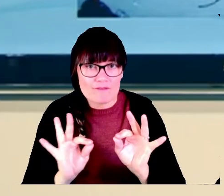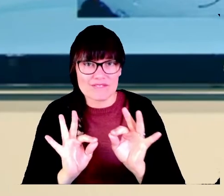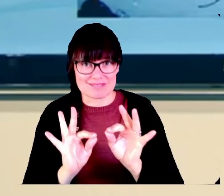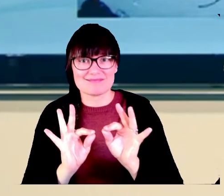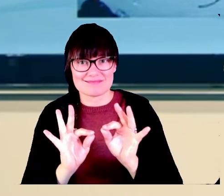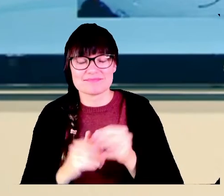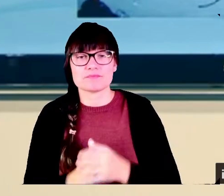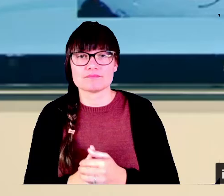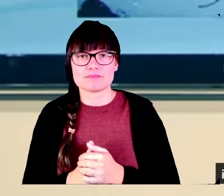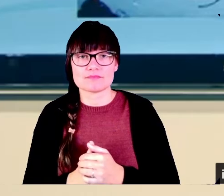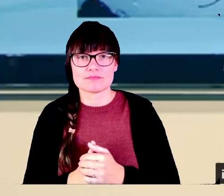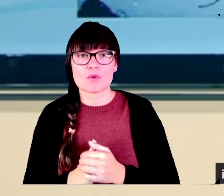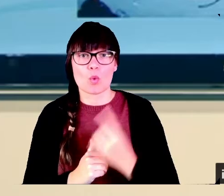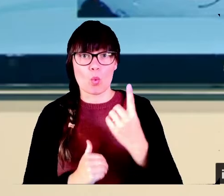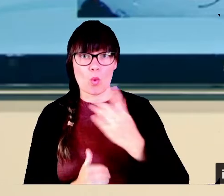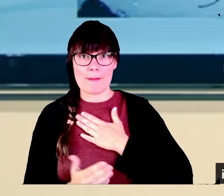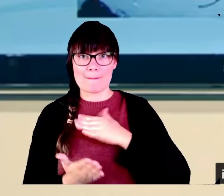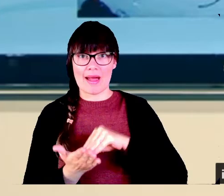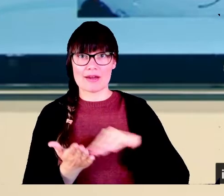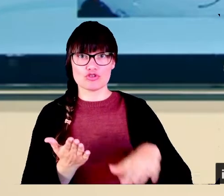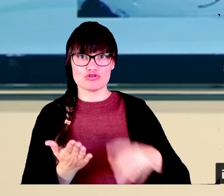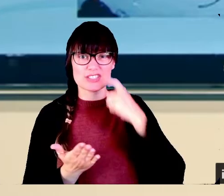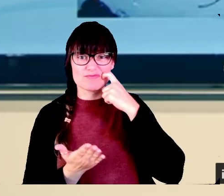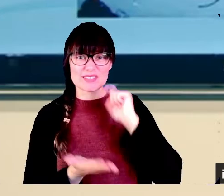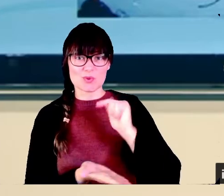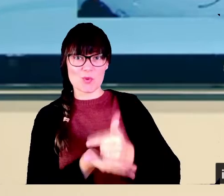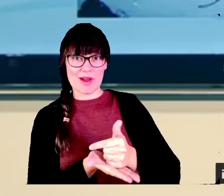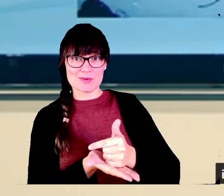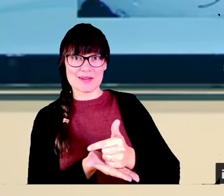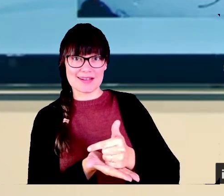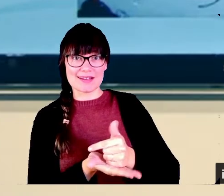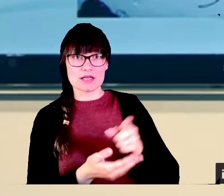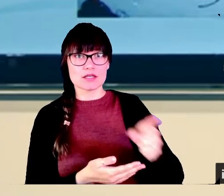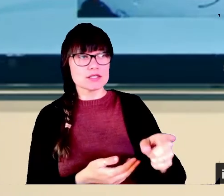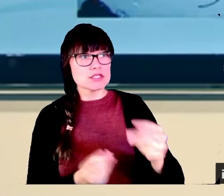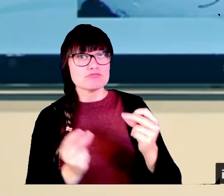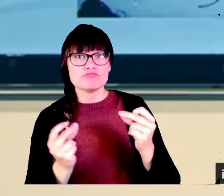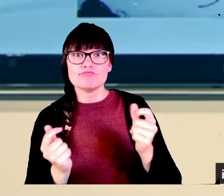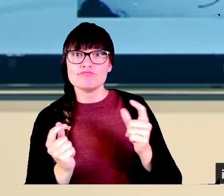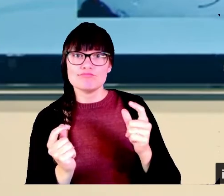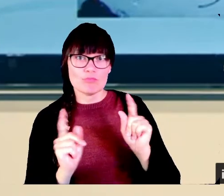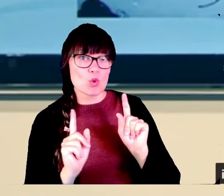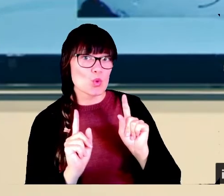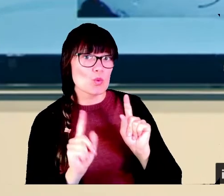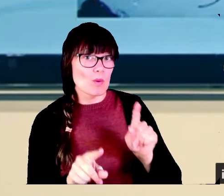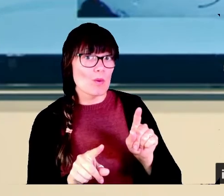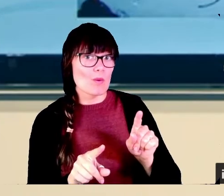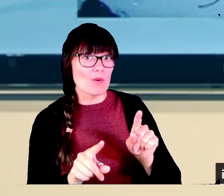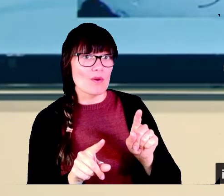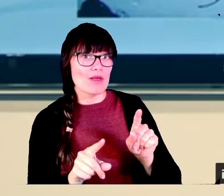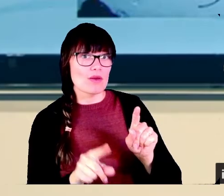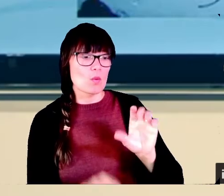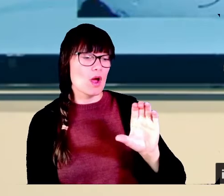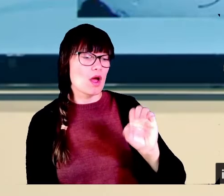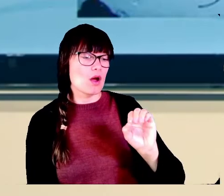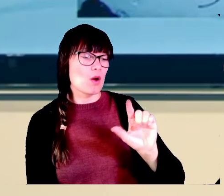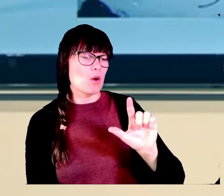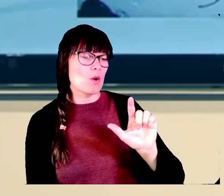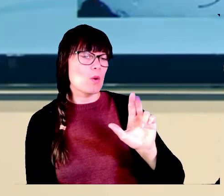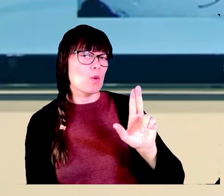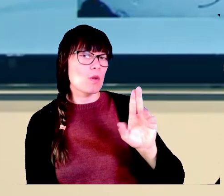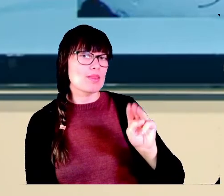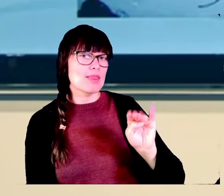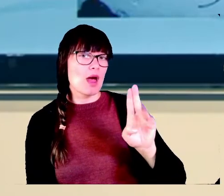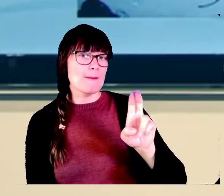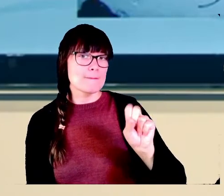I had one of my students last year who graduated, and she immediately went down to the Columbus Academy of